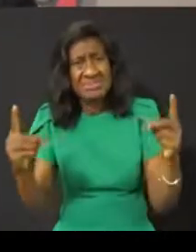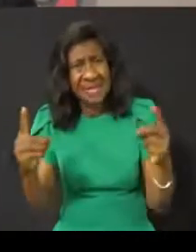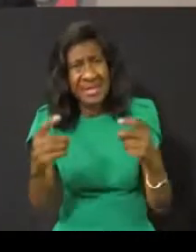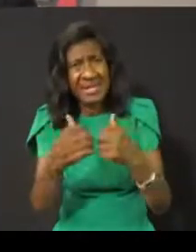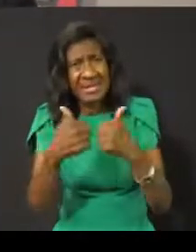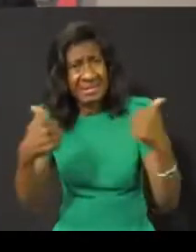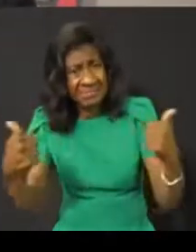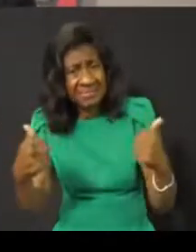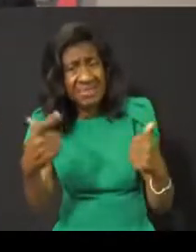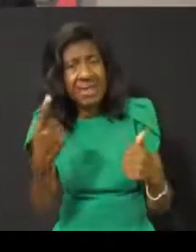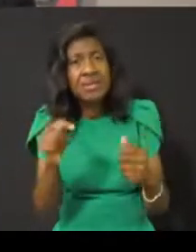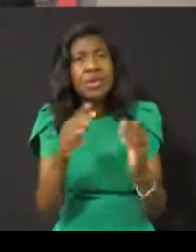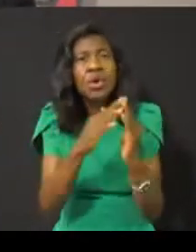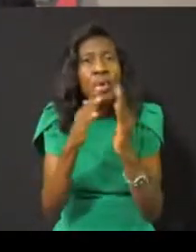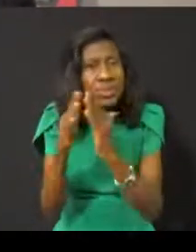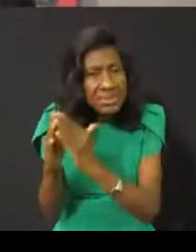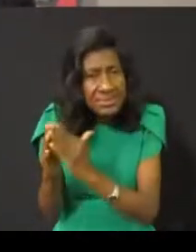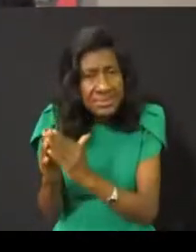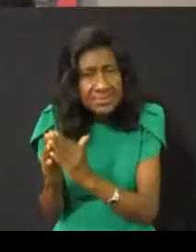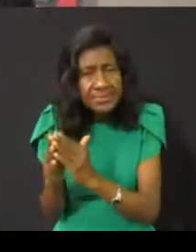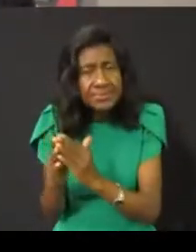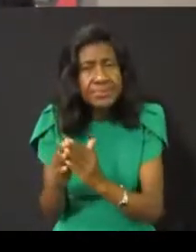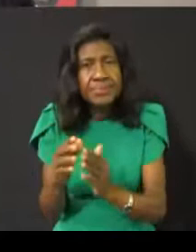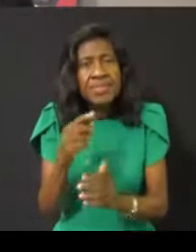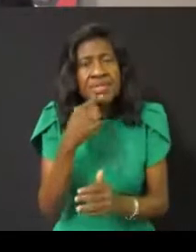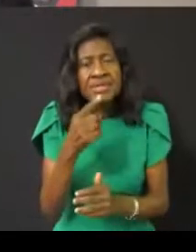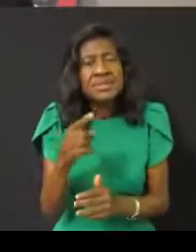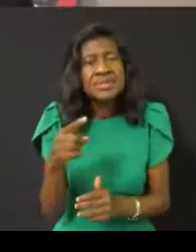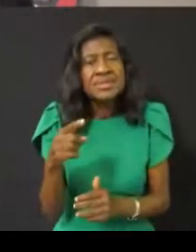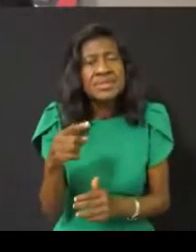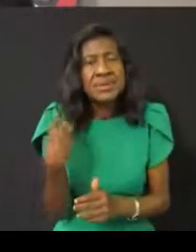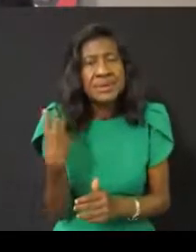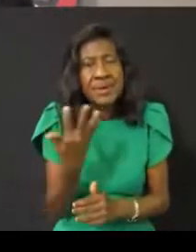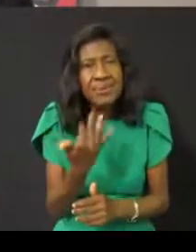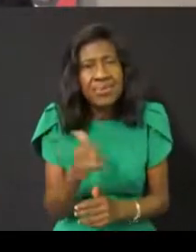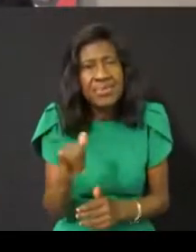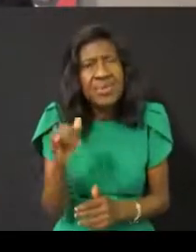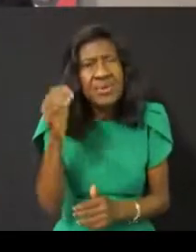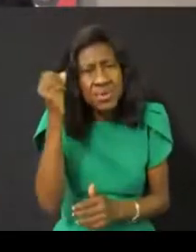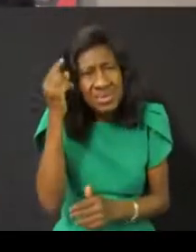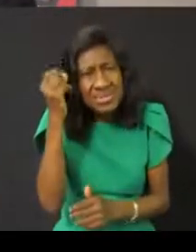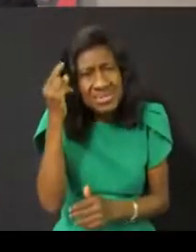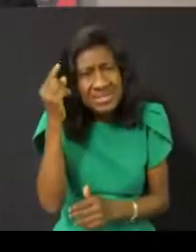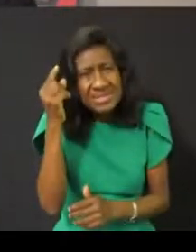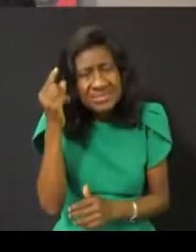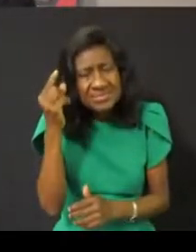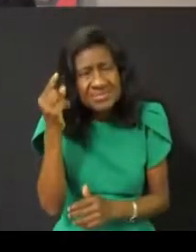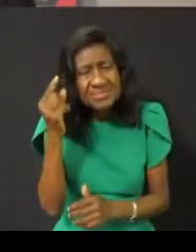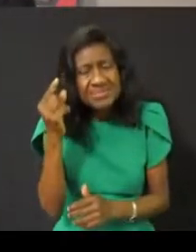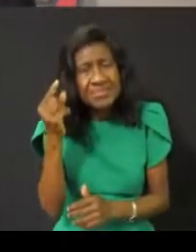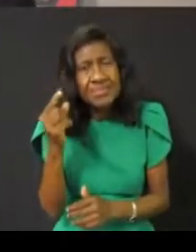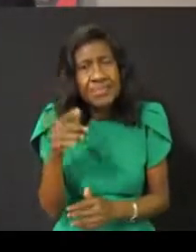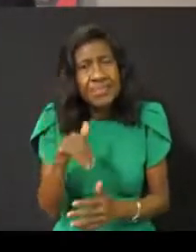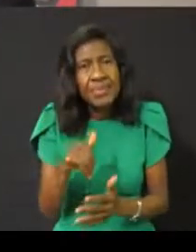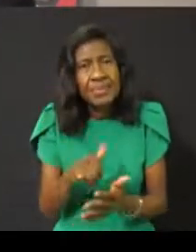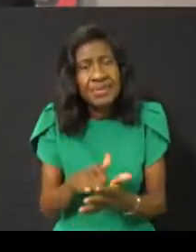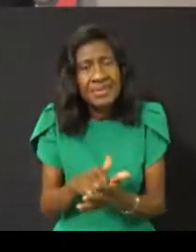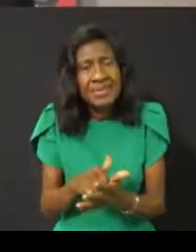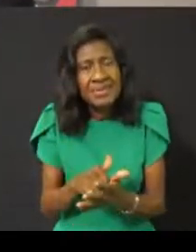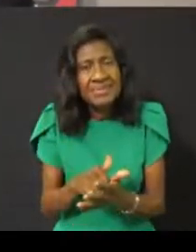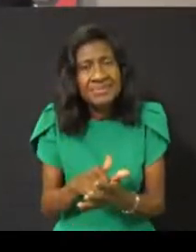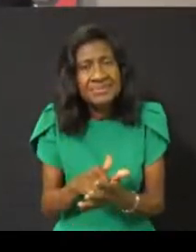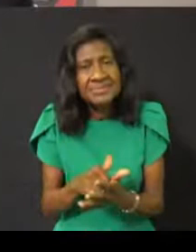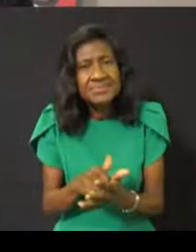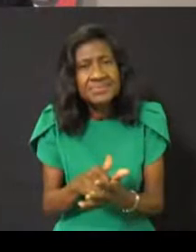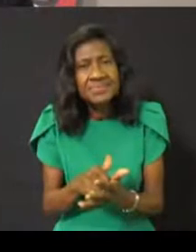things COVID-19 related, we recognize that there are definitive lines drawn in the sand, one of